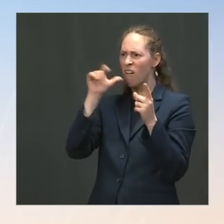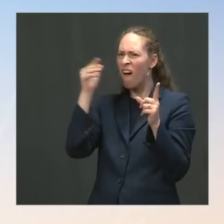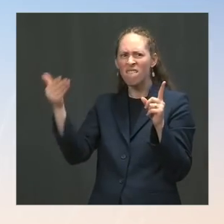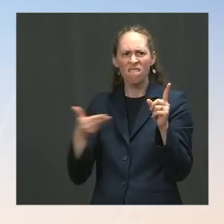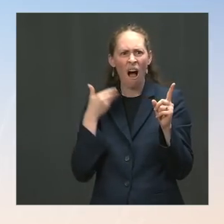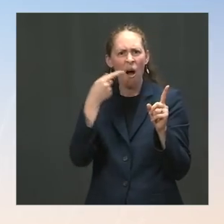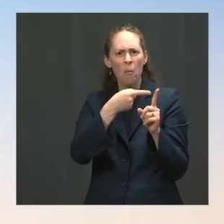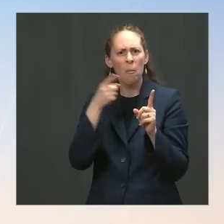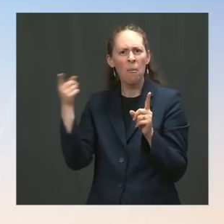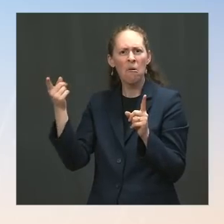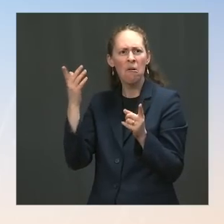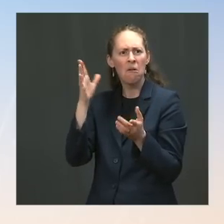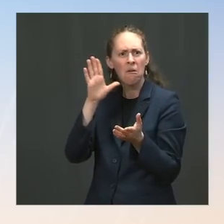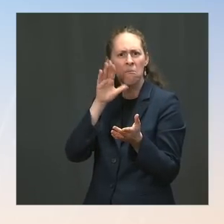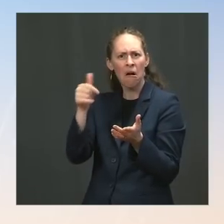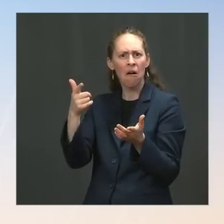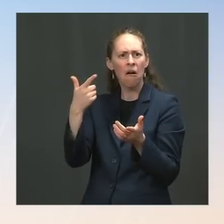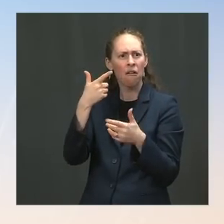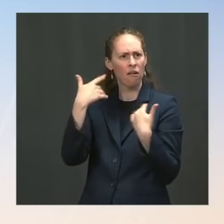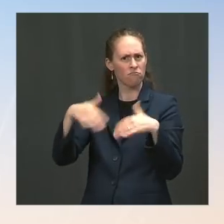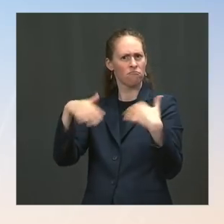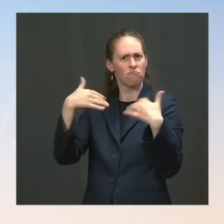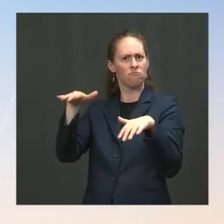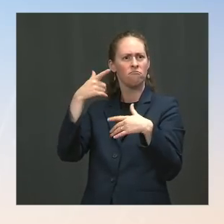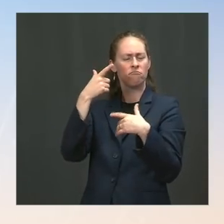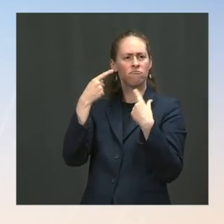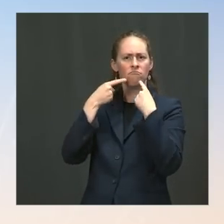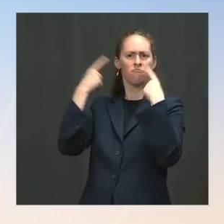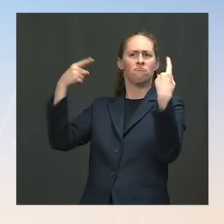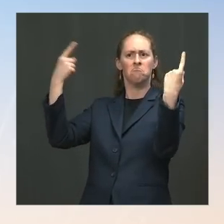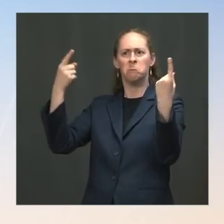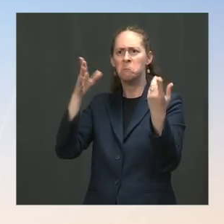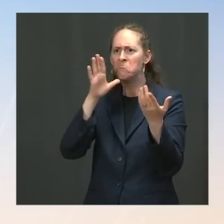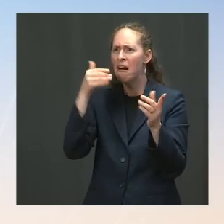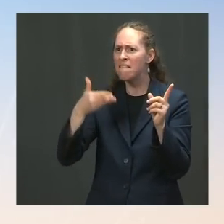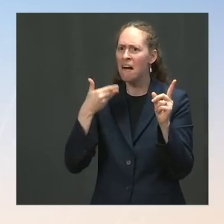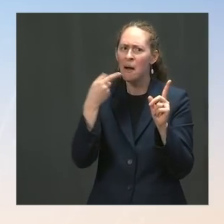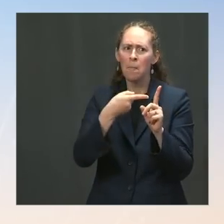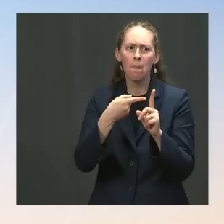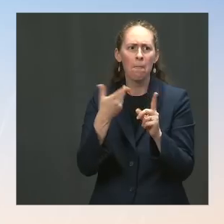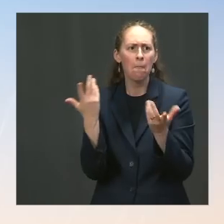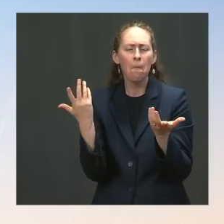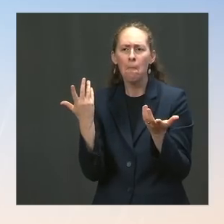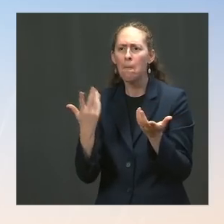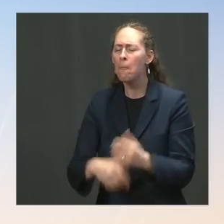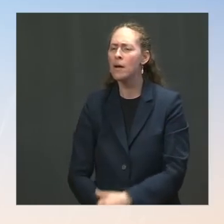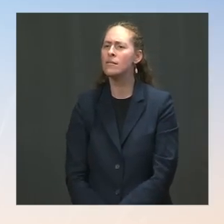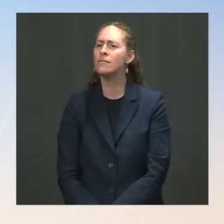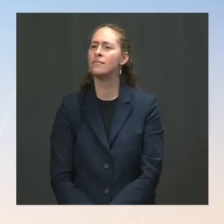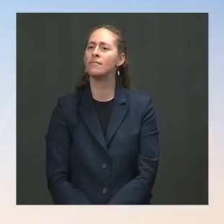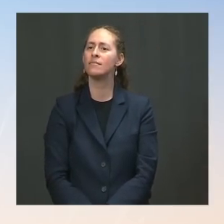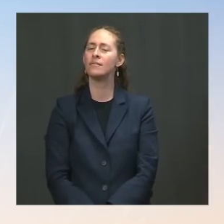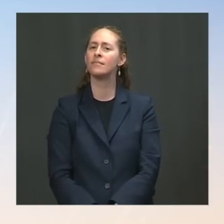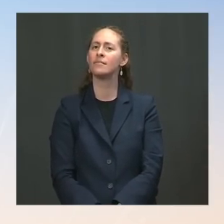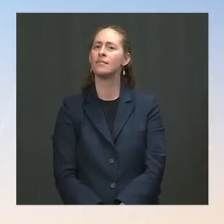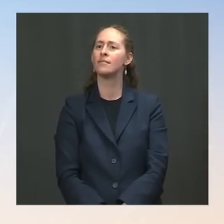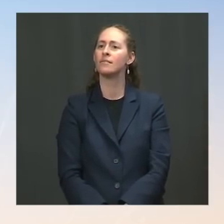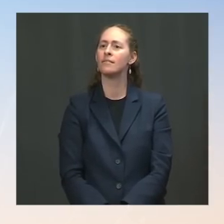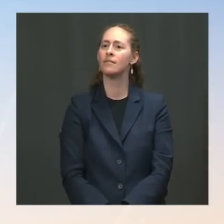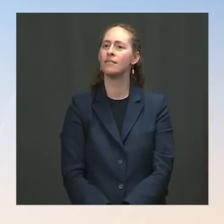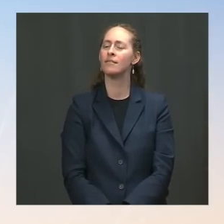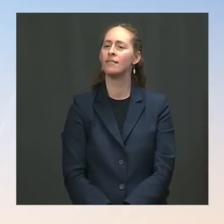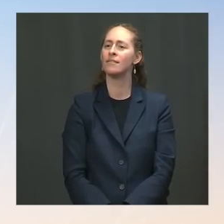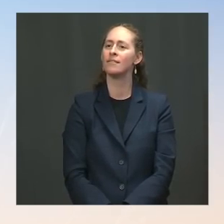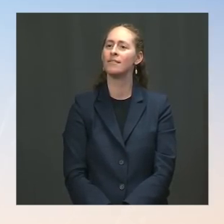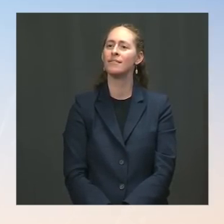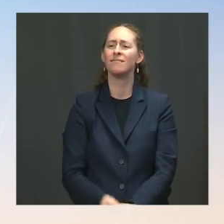vehicles. Can you give us any insight into why Tesla wasn't included in this event? Well, we, of course, welcome the efforts of all automakers